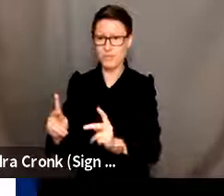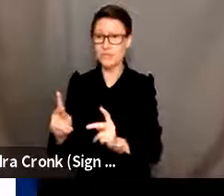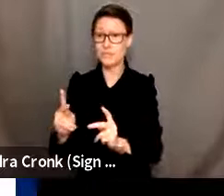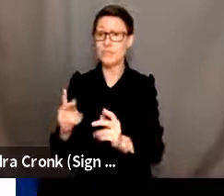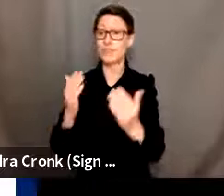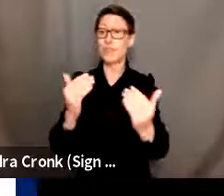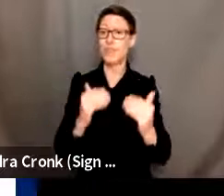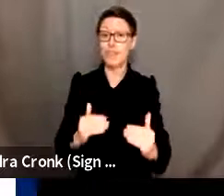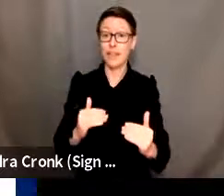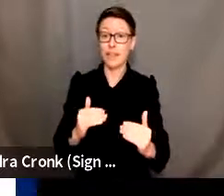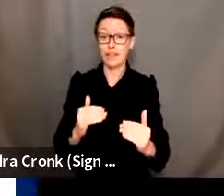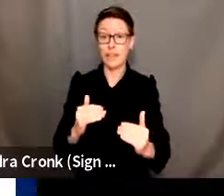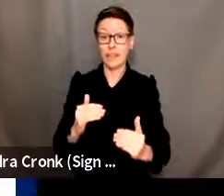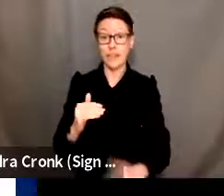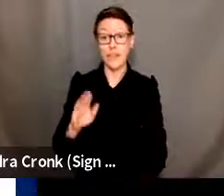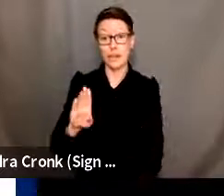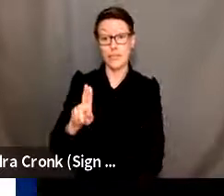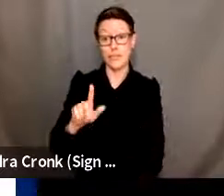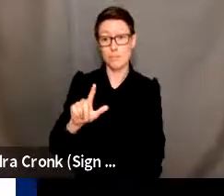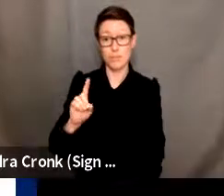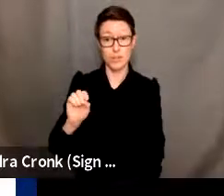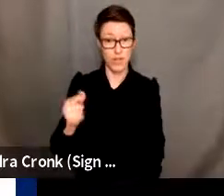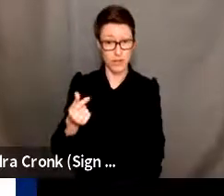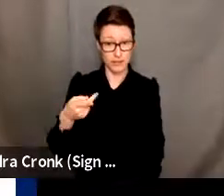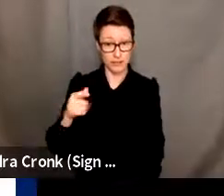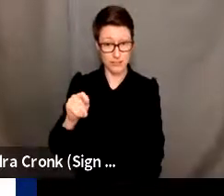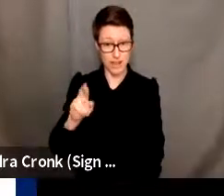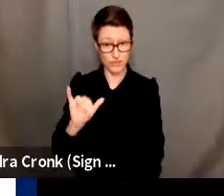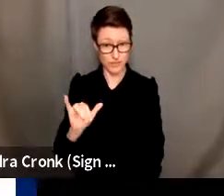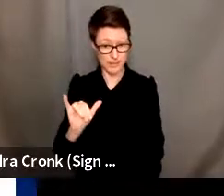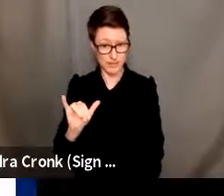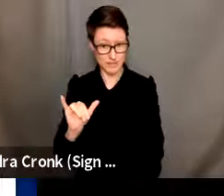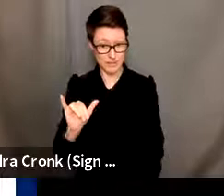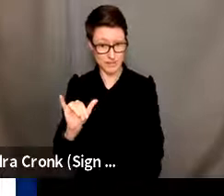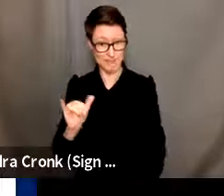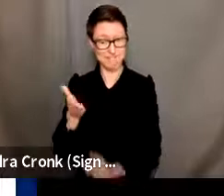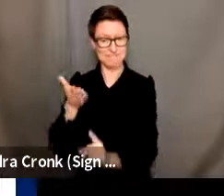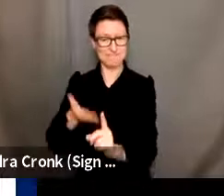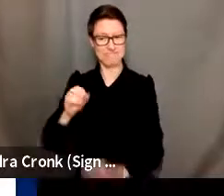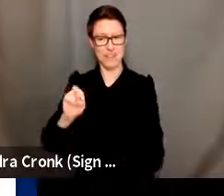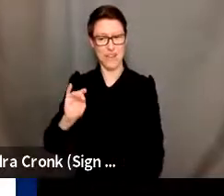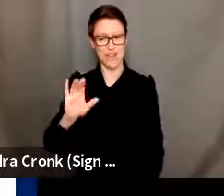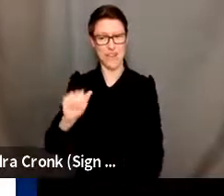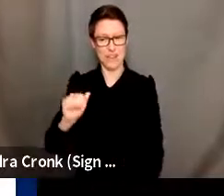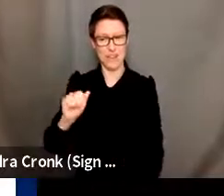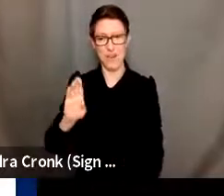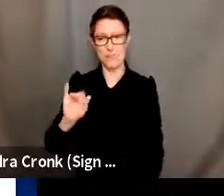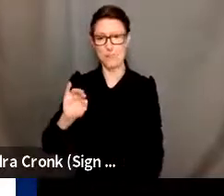Bulldog Pantry and a presentation by Erica Bird. Good morning, everyone. I'm Erica